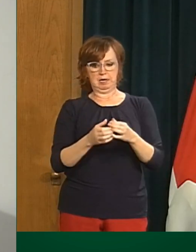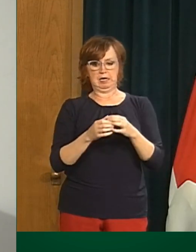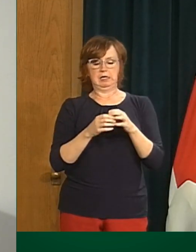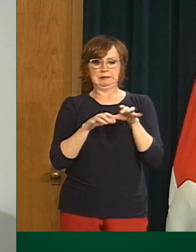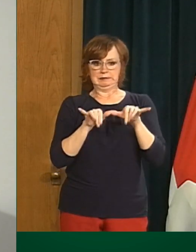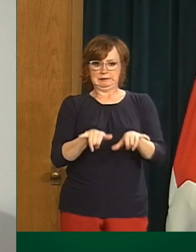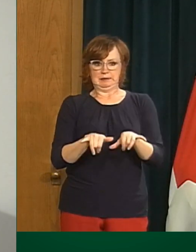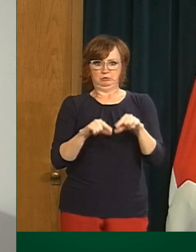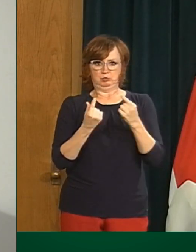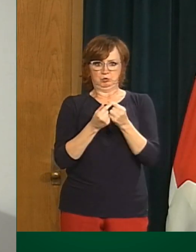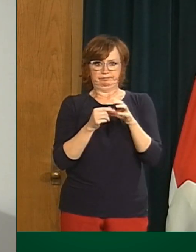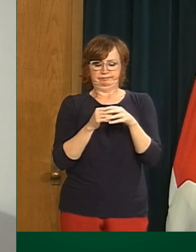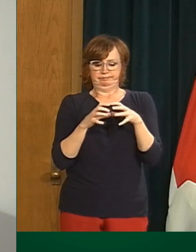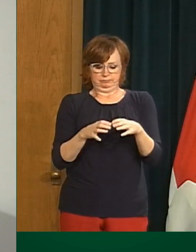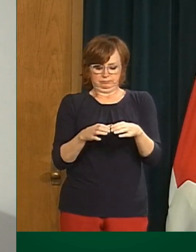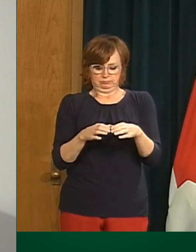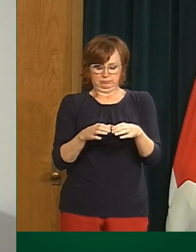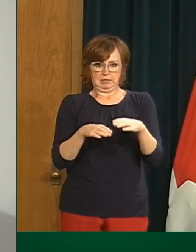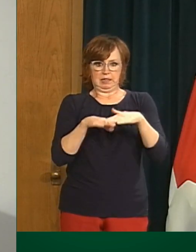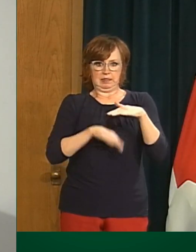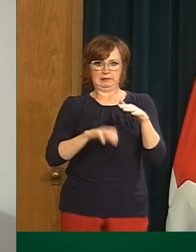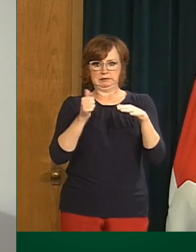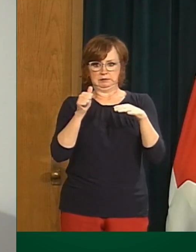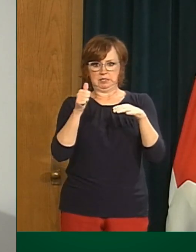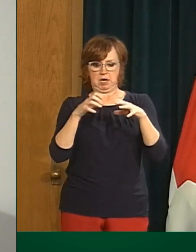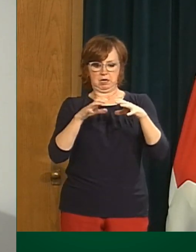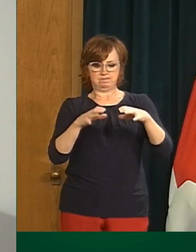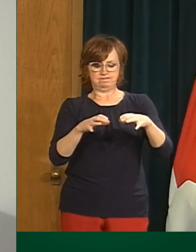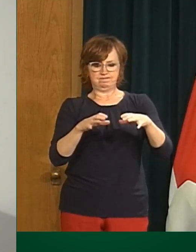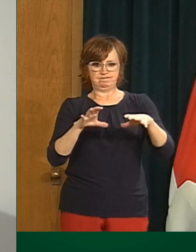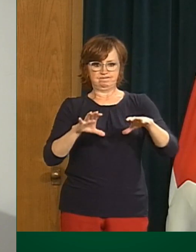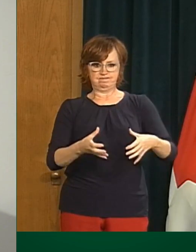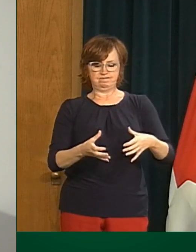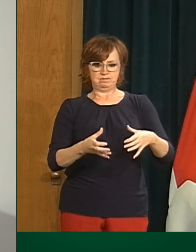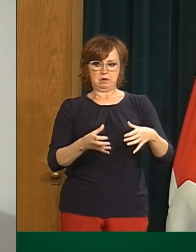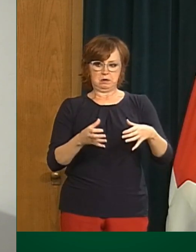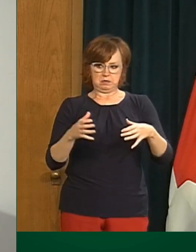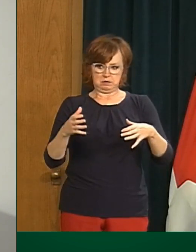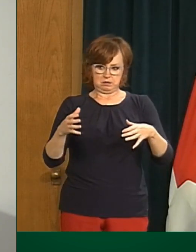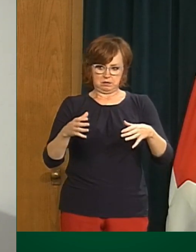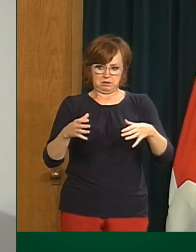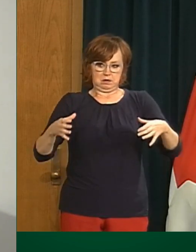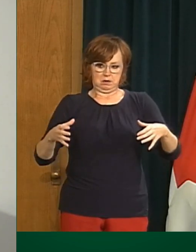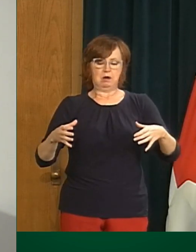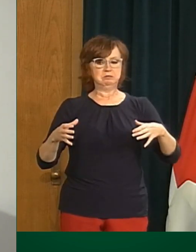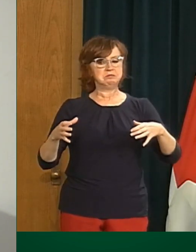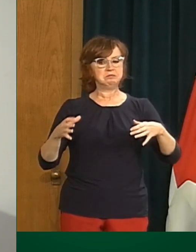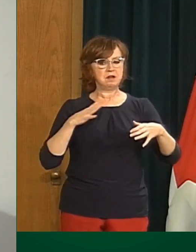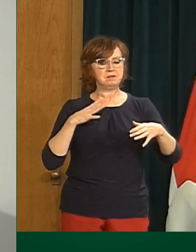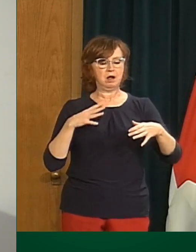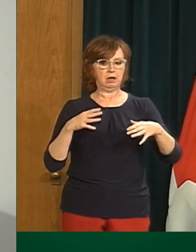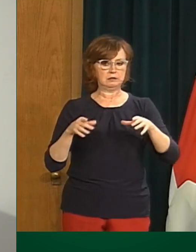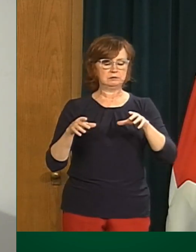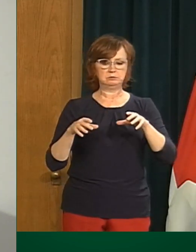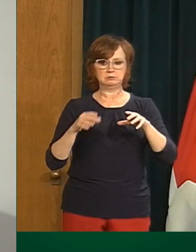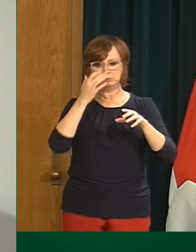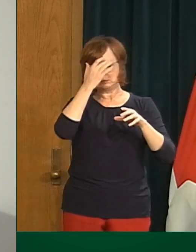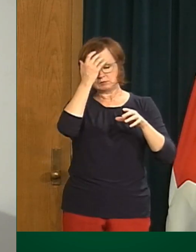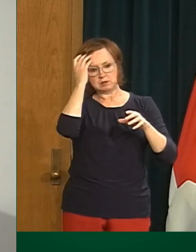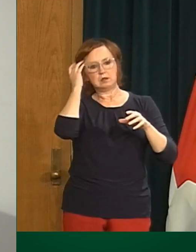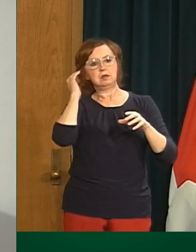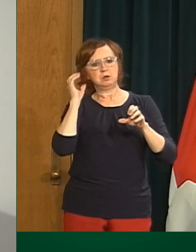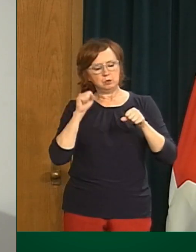to maintain our social mixing as much as possible while we can relax a bit and meet within 2 or 3